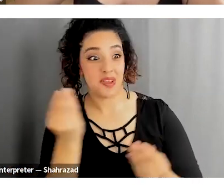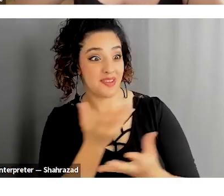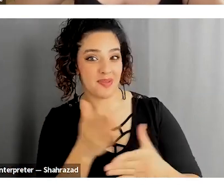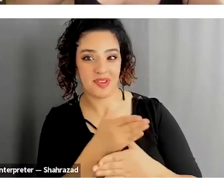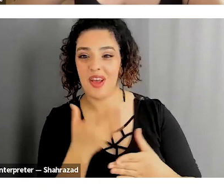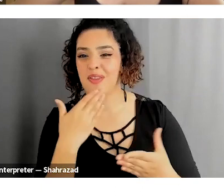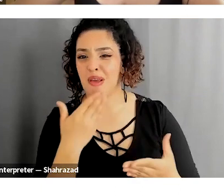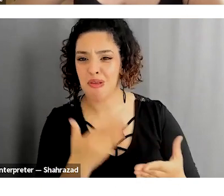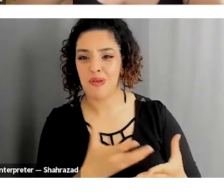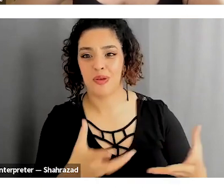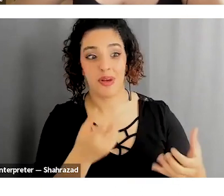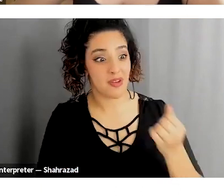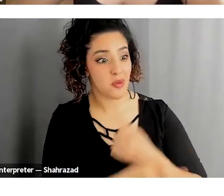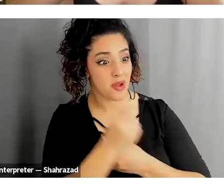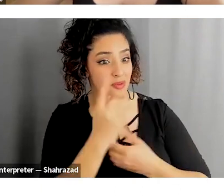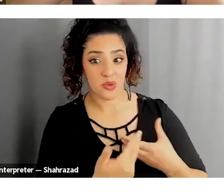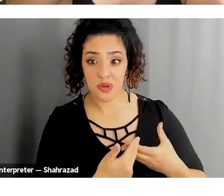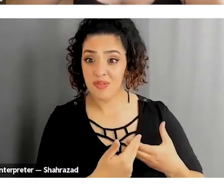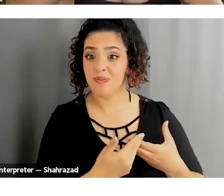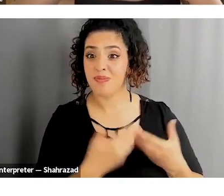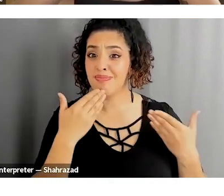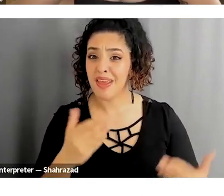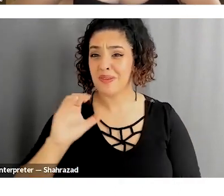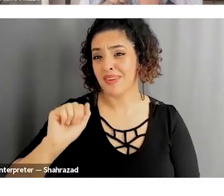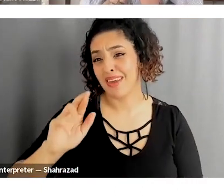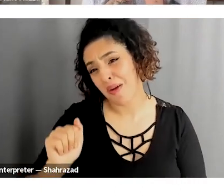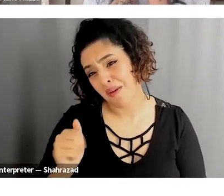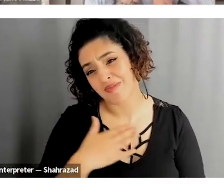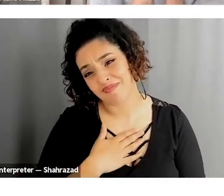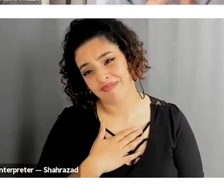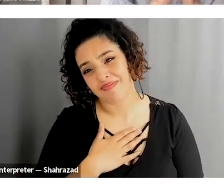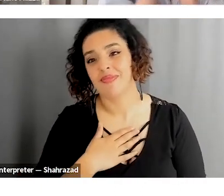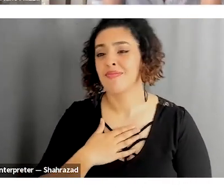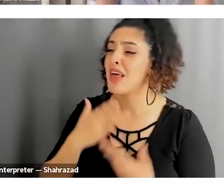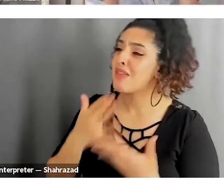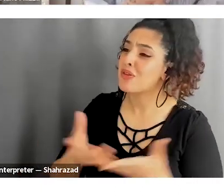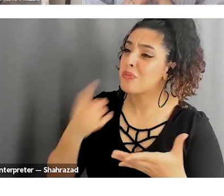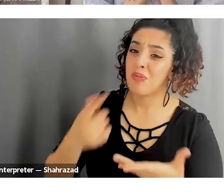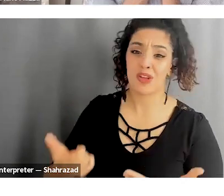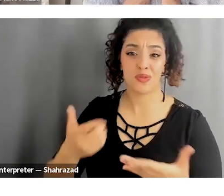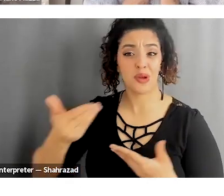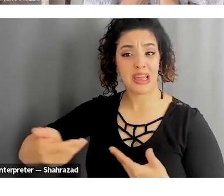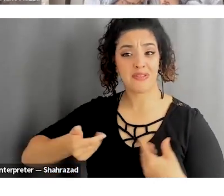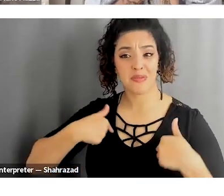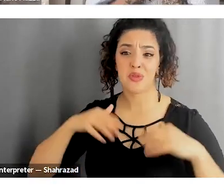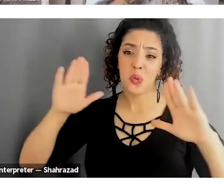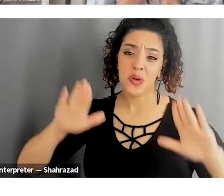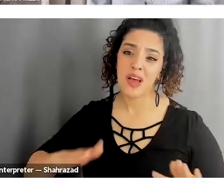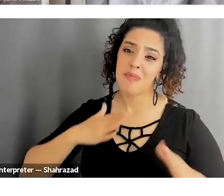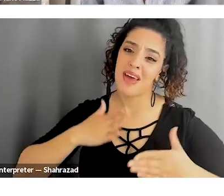here. And thank you, Cara. Thank you guys so much for having me. This was wonderful. I'm super